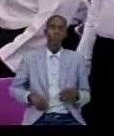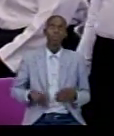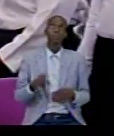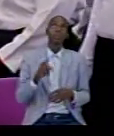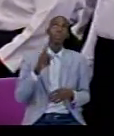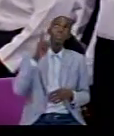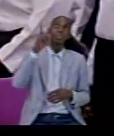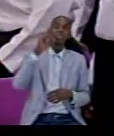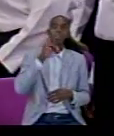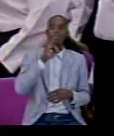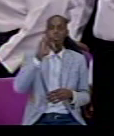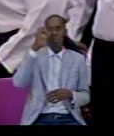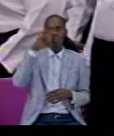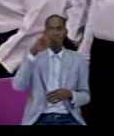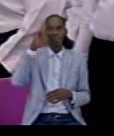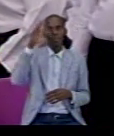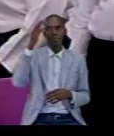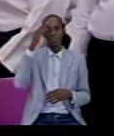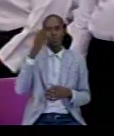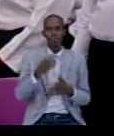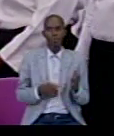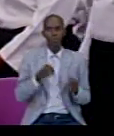wise. He knows what you need.